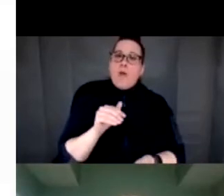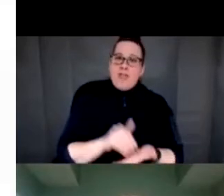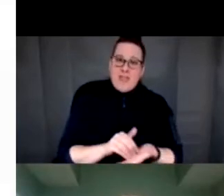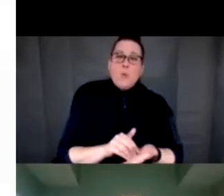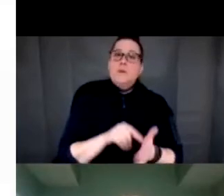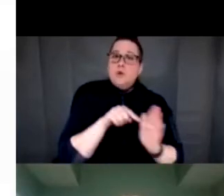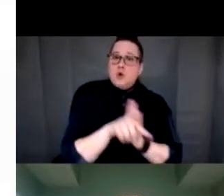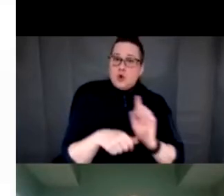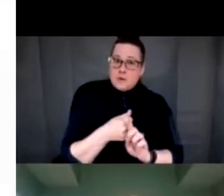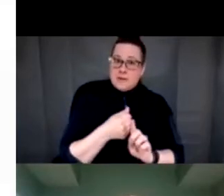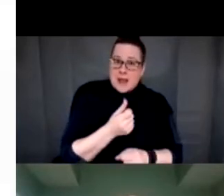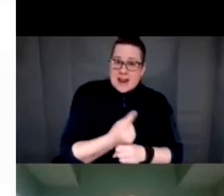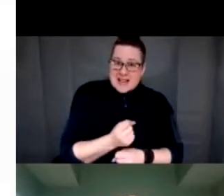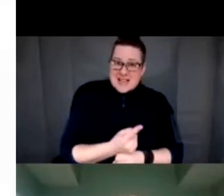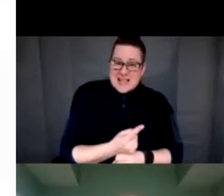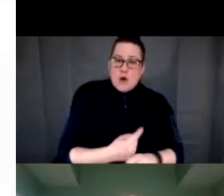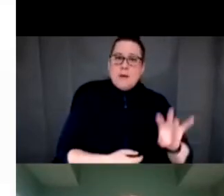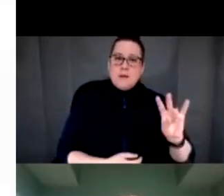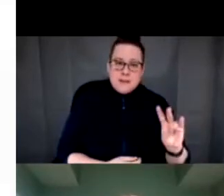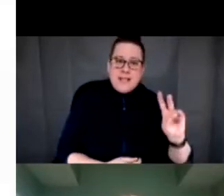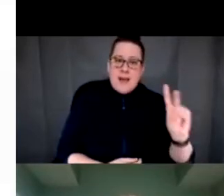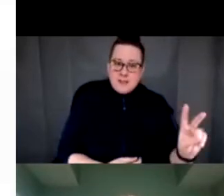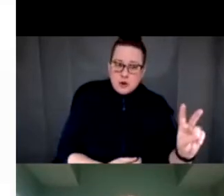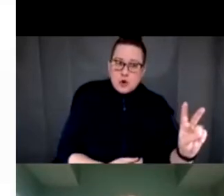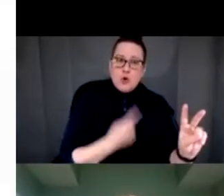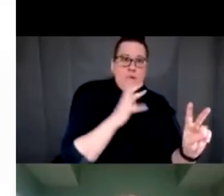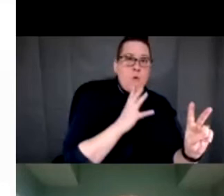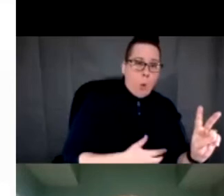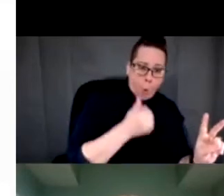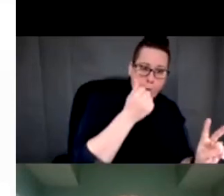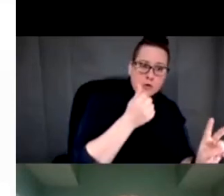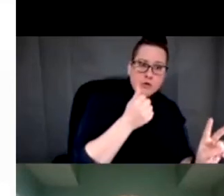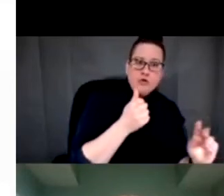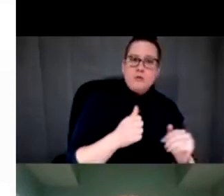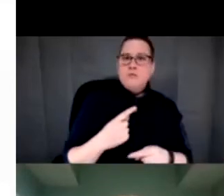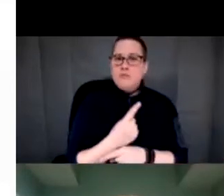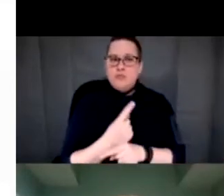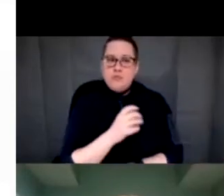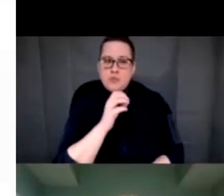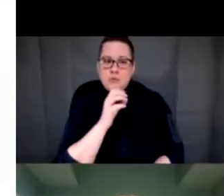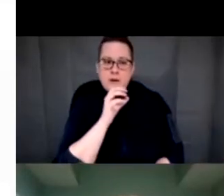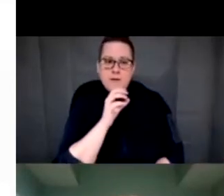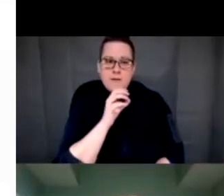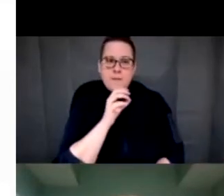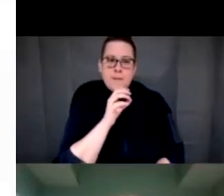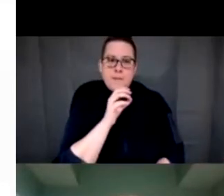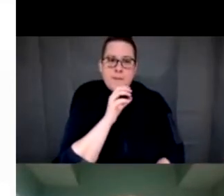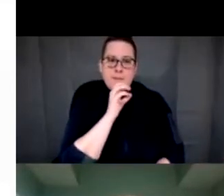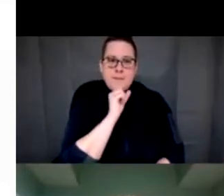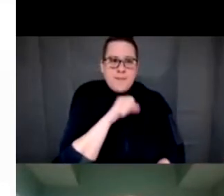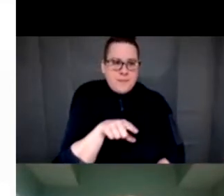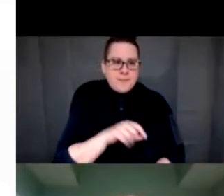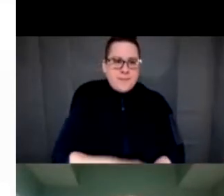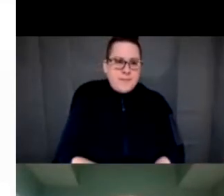per year is 72, which is quite high. Here in the prison population,